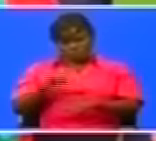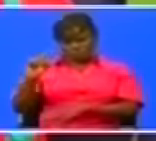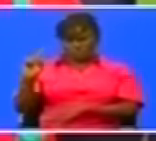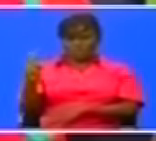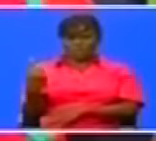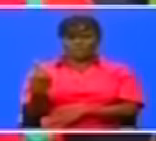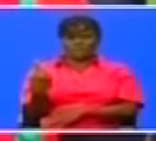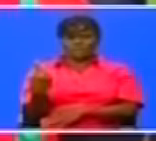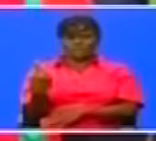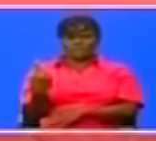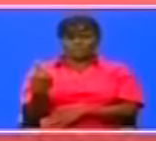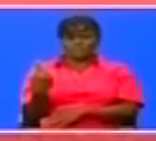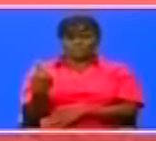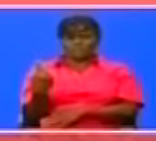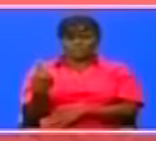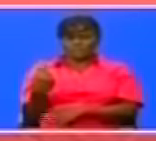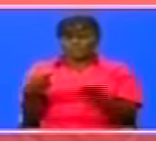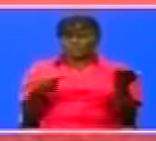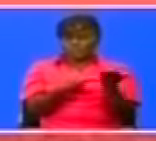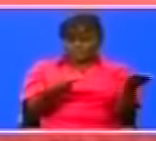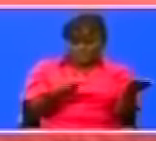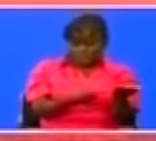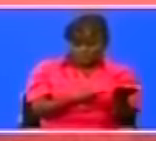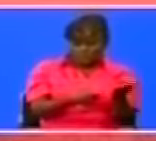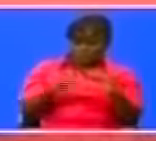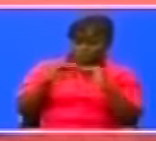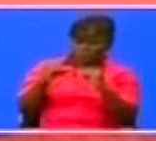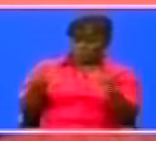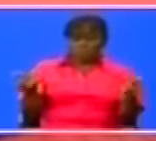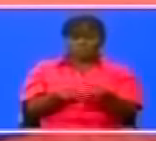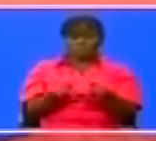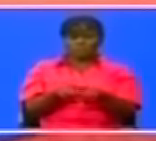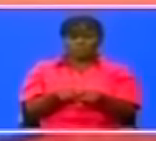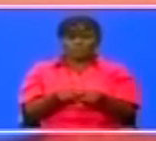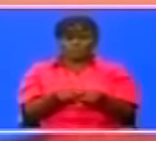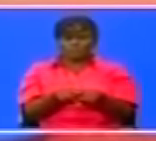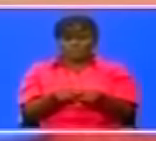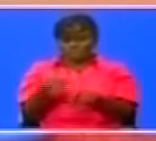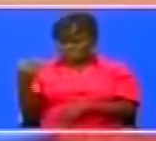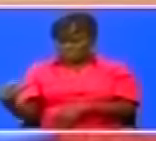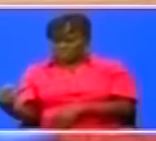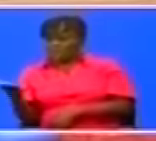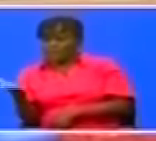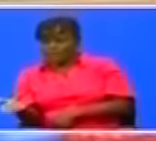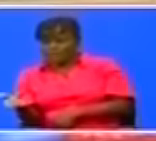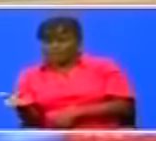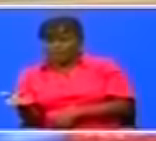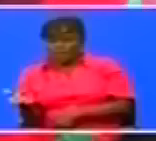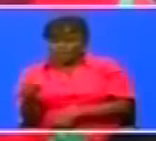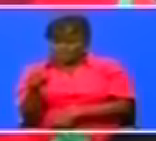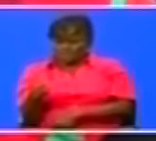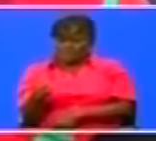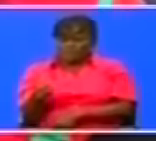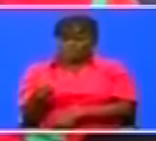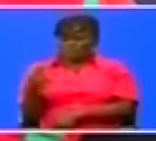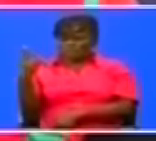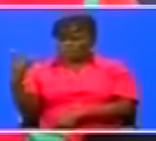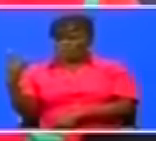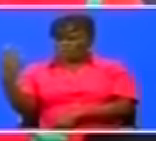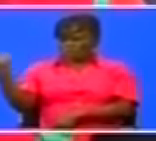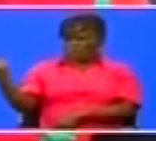and also the training technique and coaching. Like the kid you are seeing here, they are very young. They are